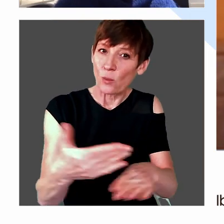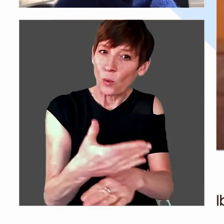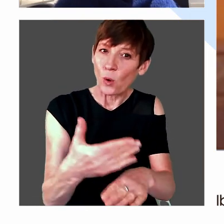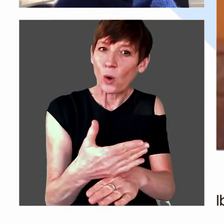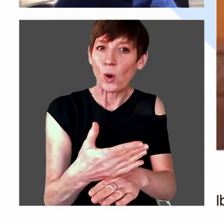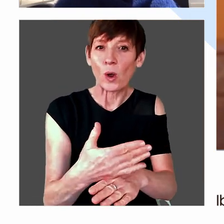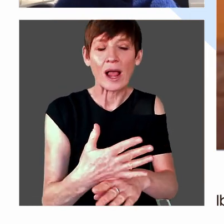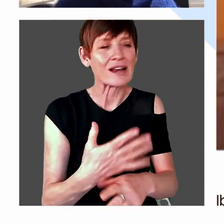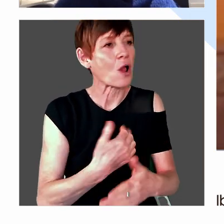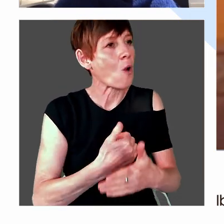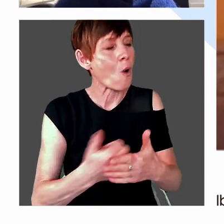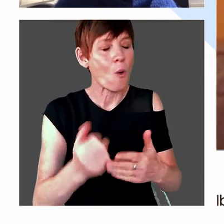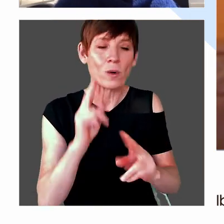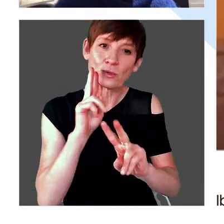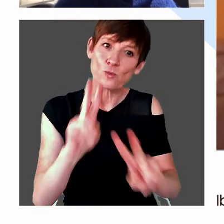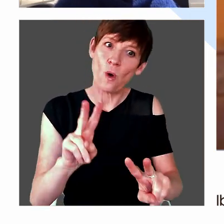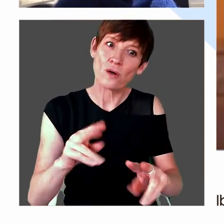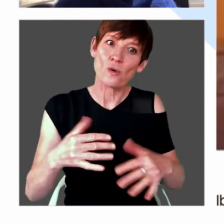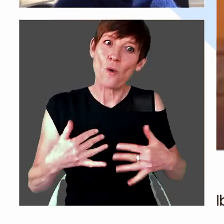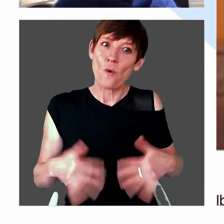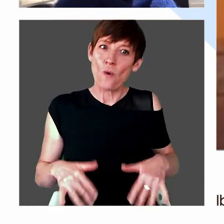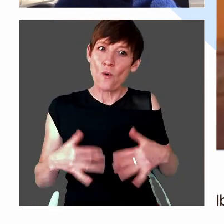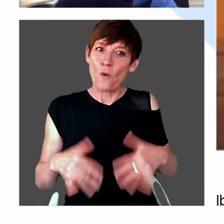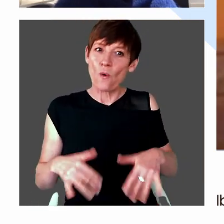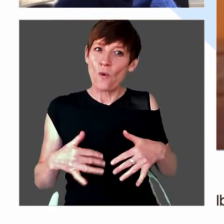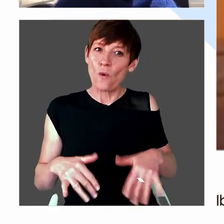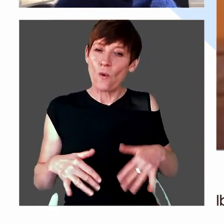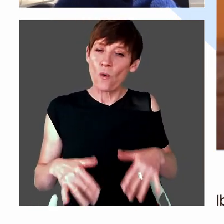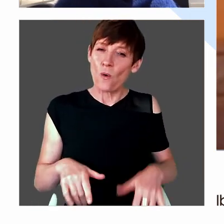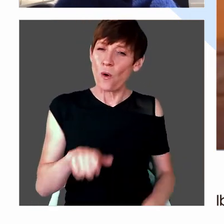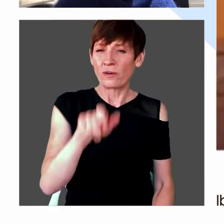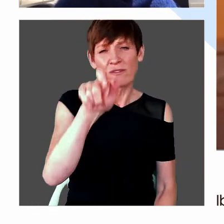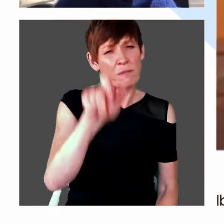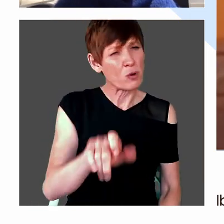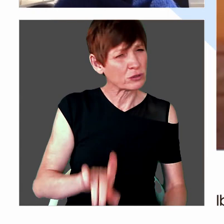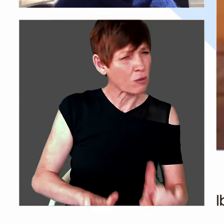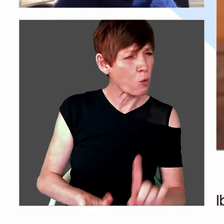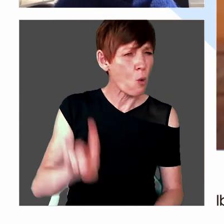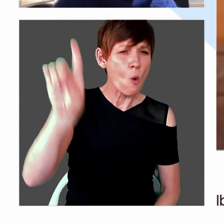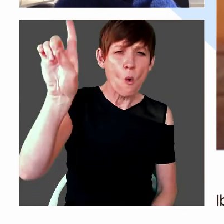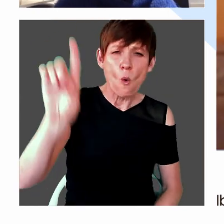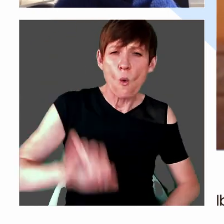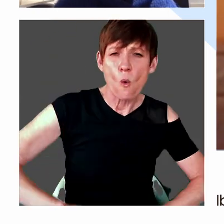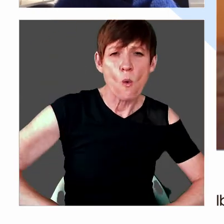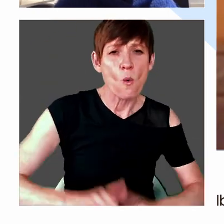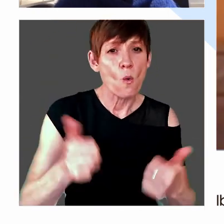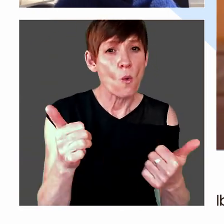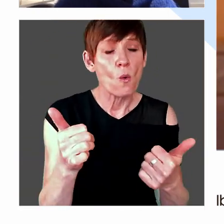so inspiring, or someone who's just excelling in their area. It might not be good